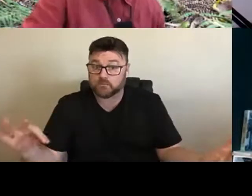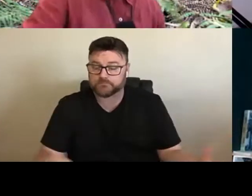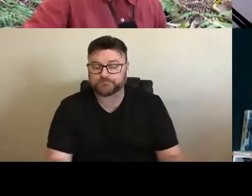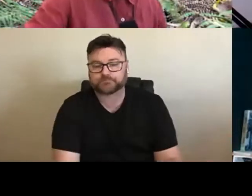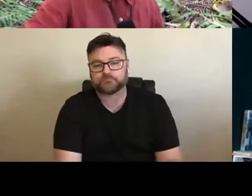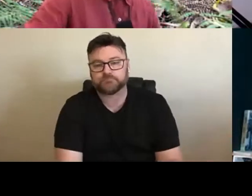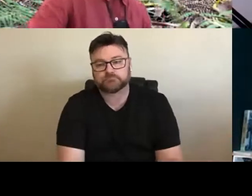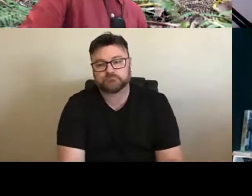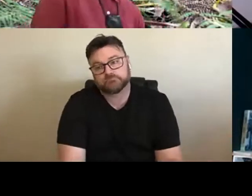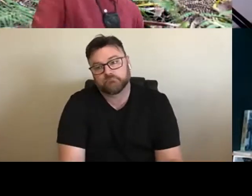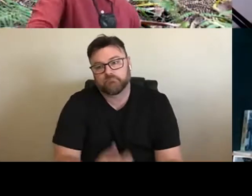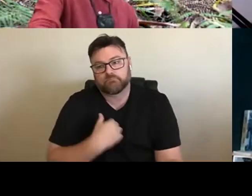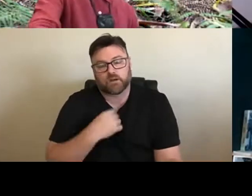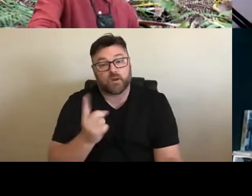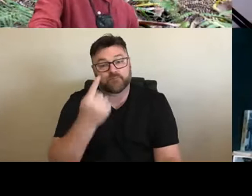That's my first thought.